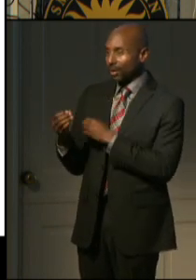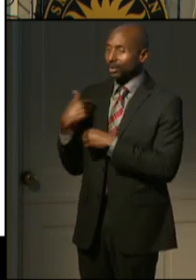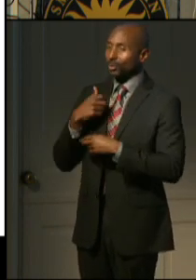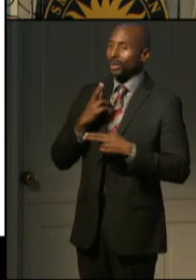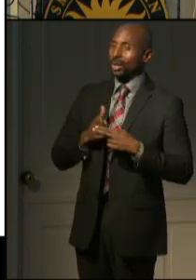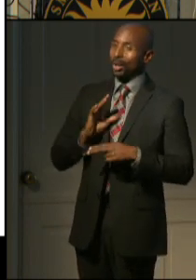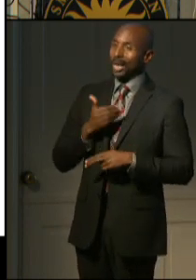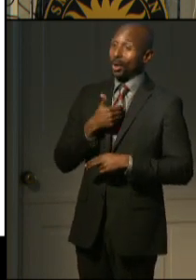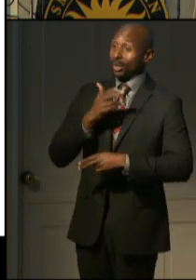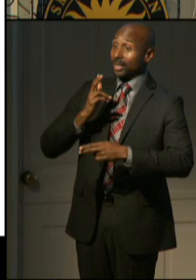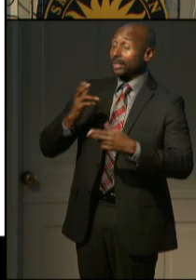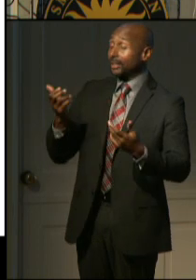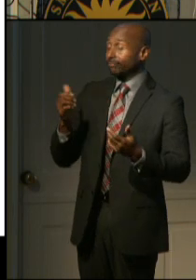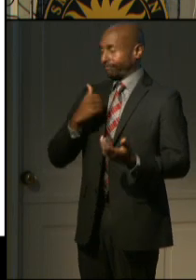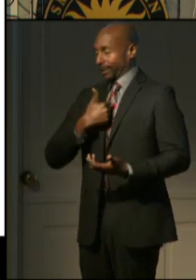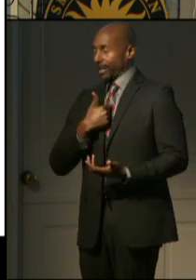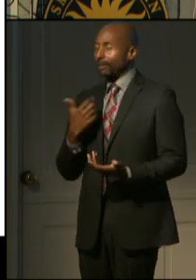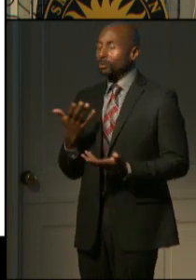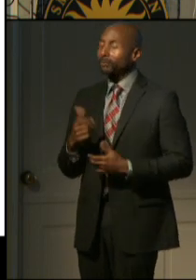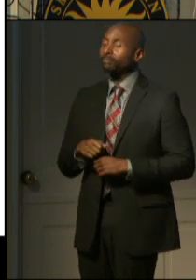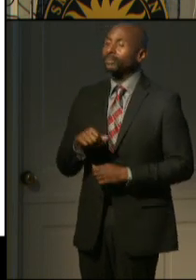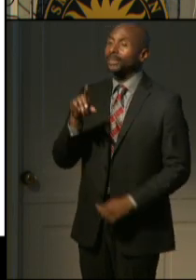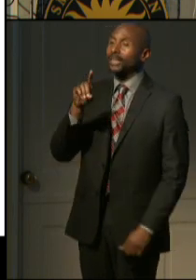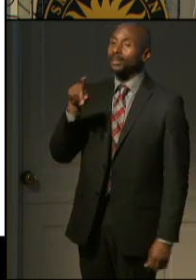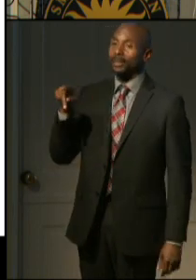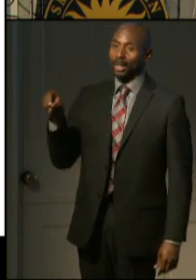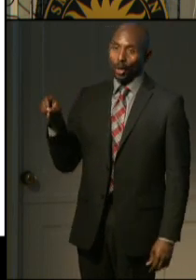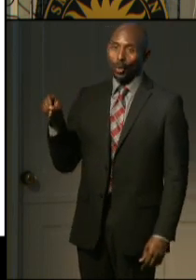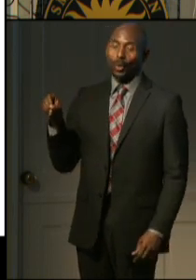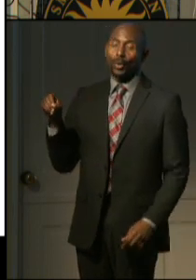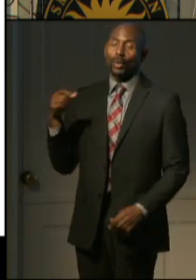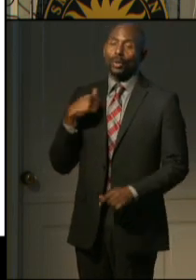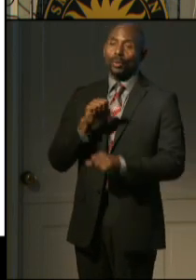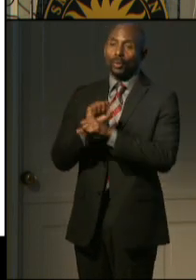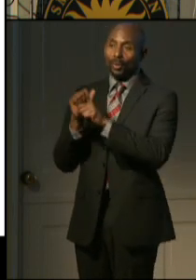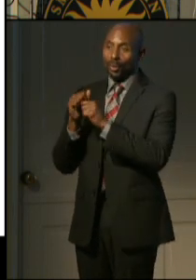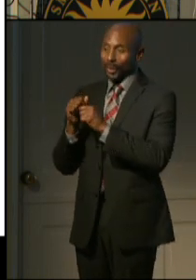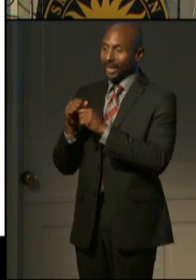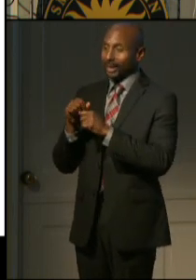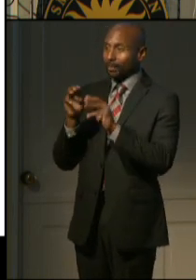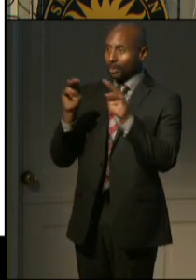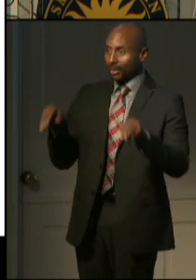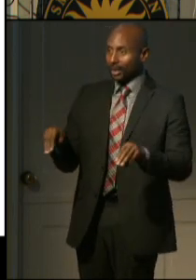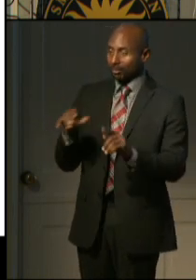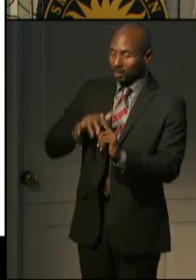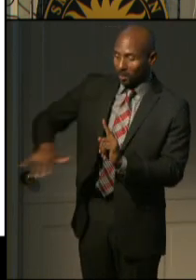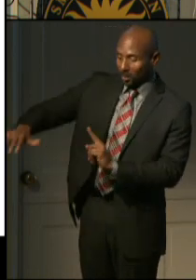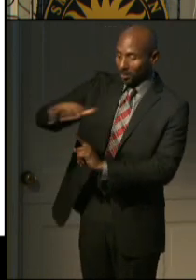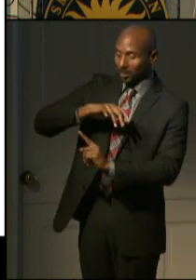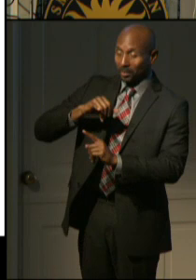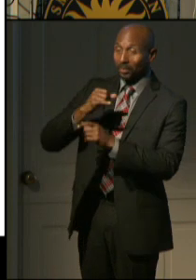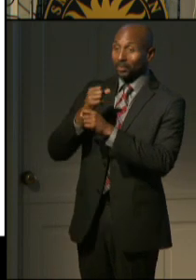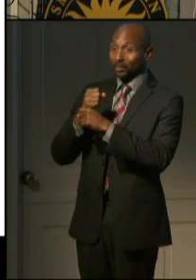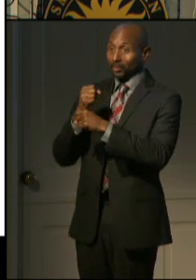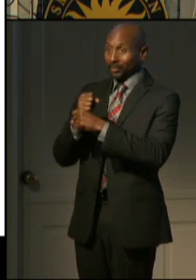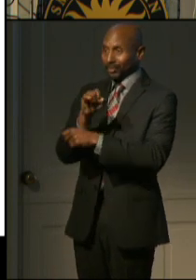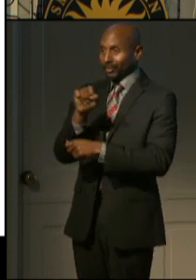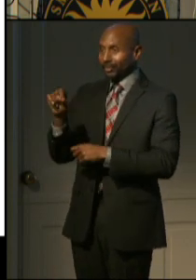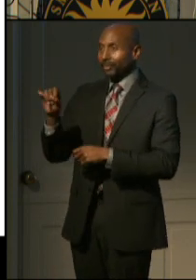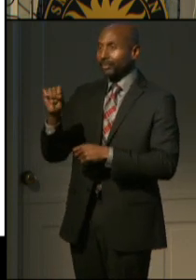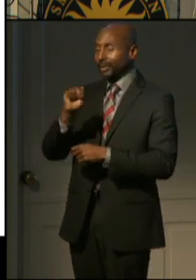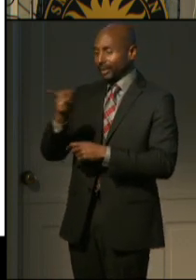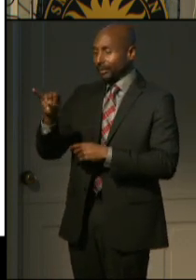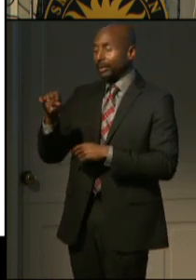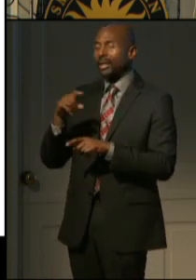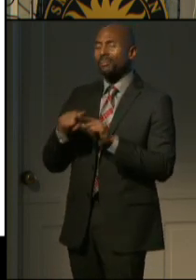ourselves DPO. DPO works with museums around the institution, but we also work with external technology partners,